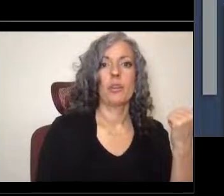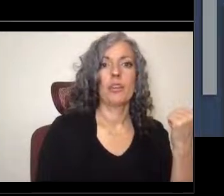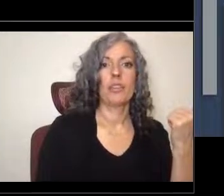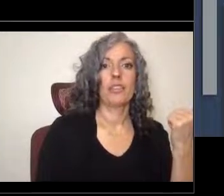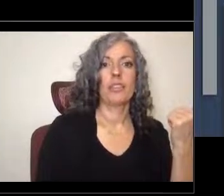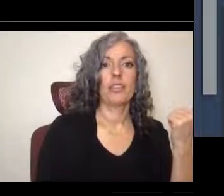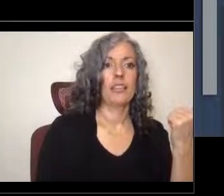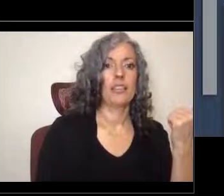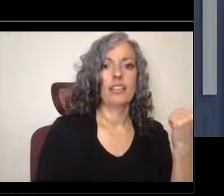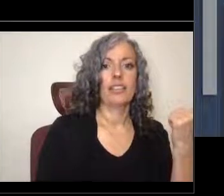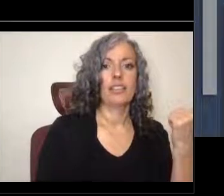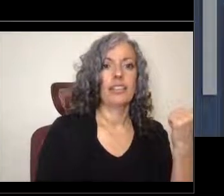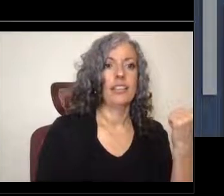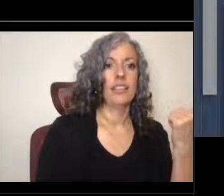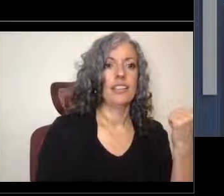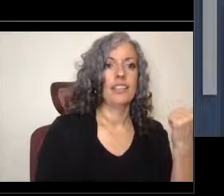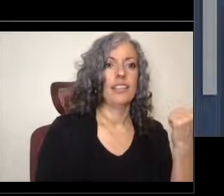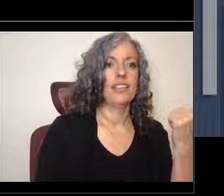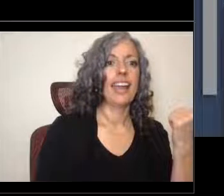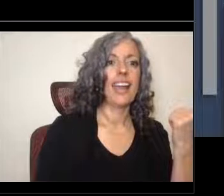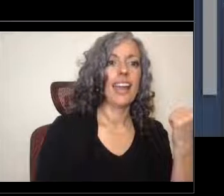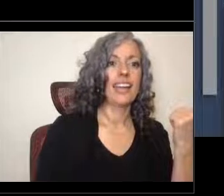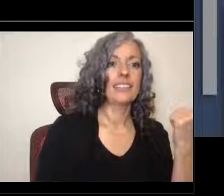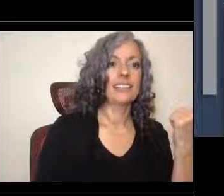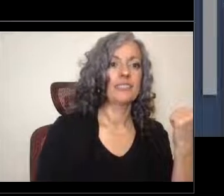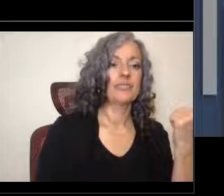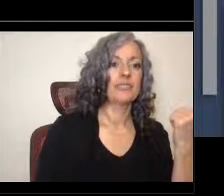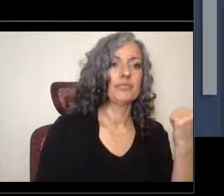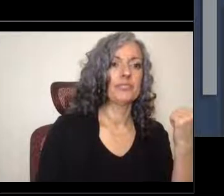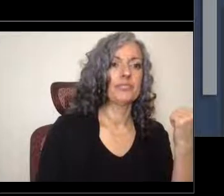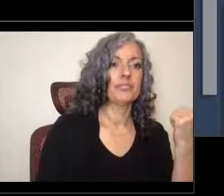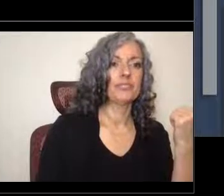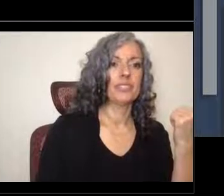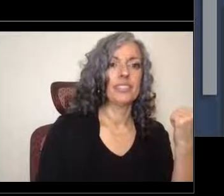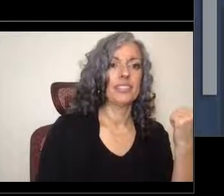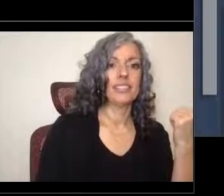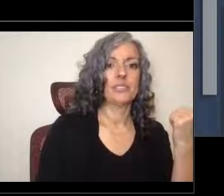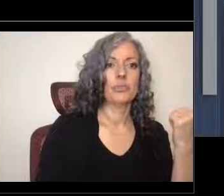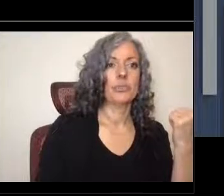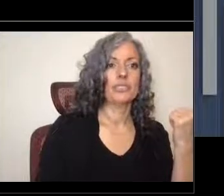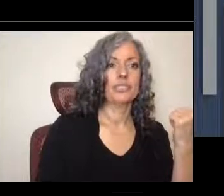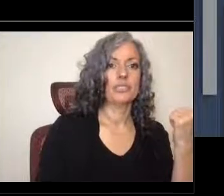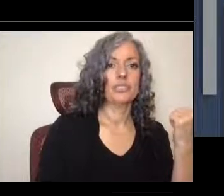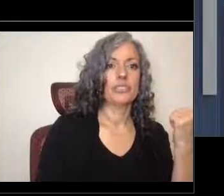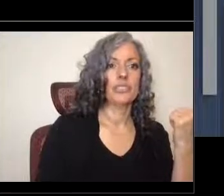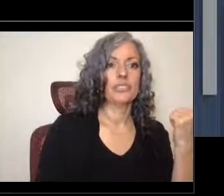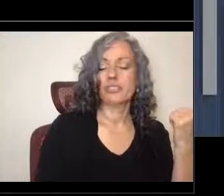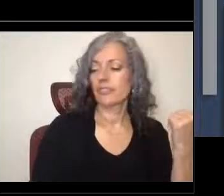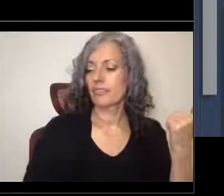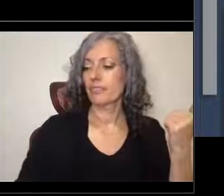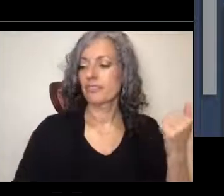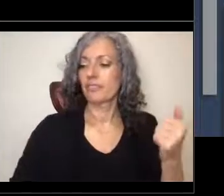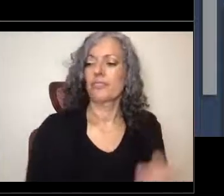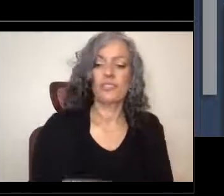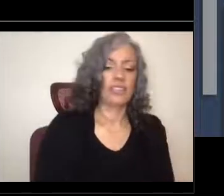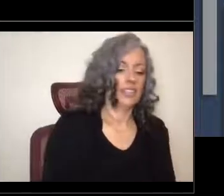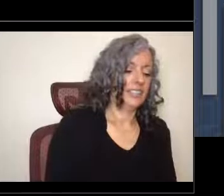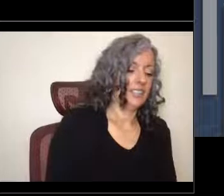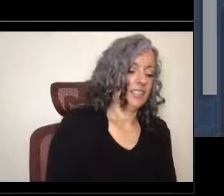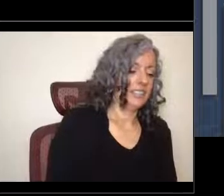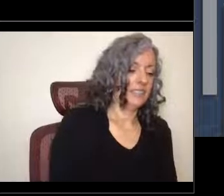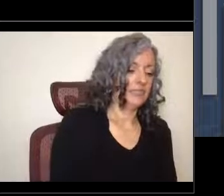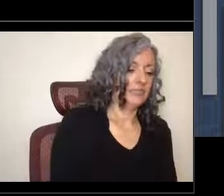proponents to do, and that we're not creating another grant application process through the CSIS steps, and that we